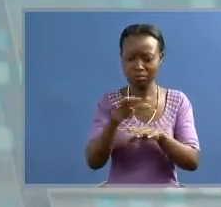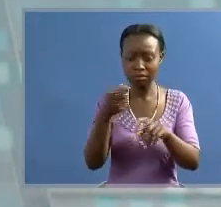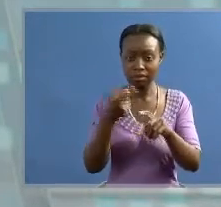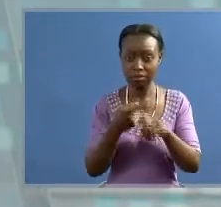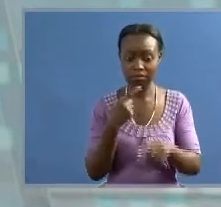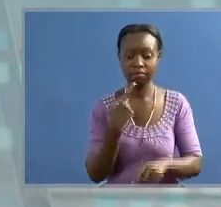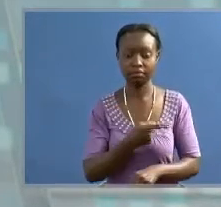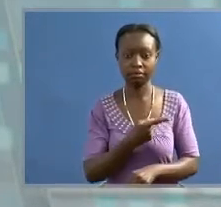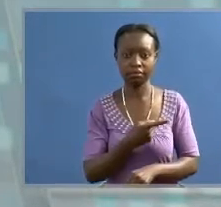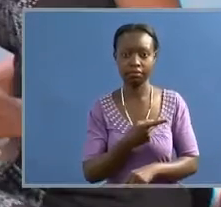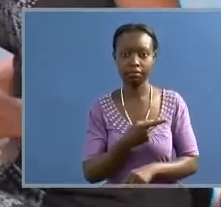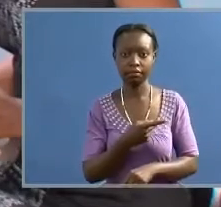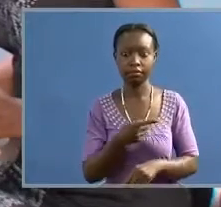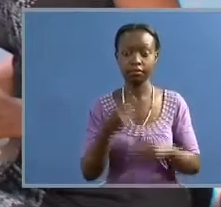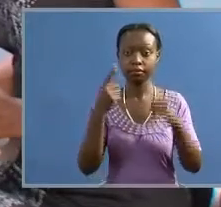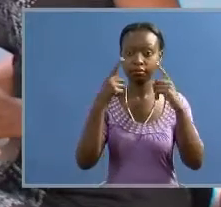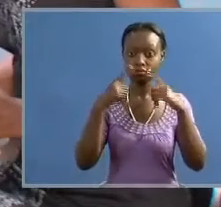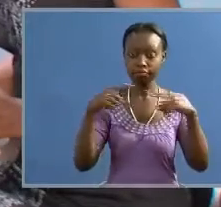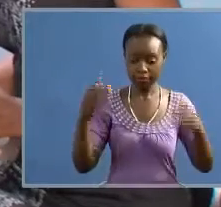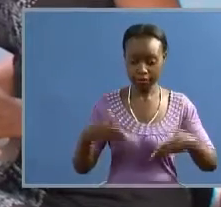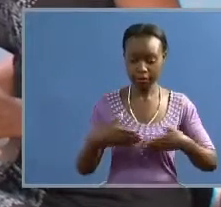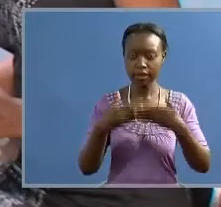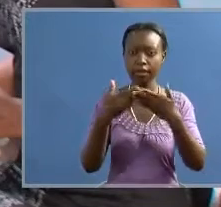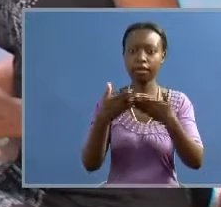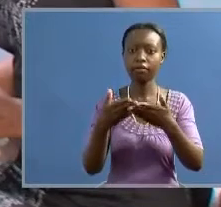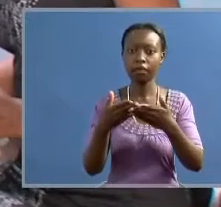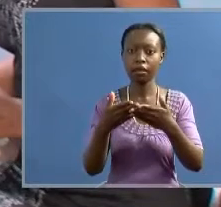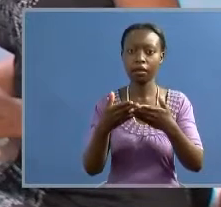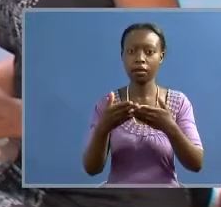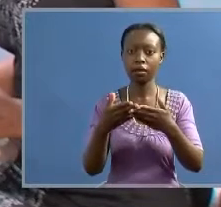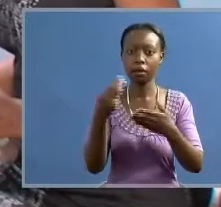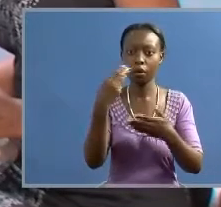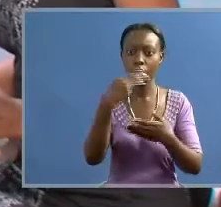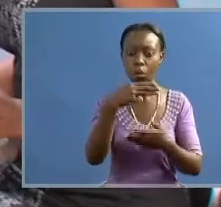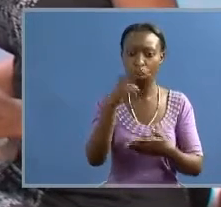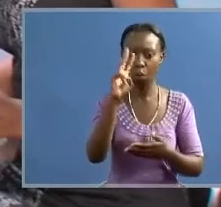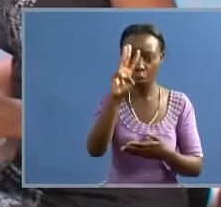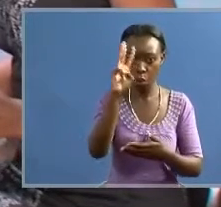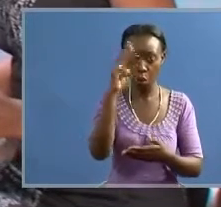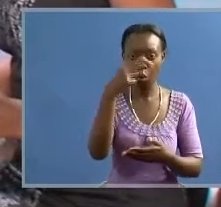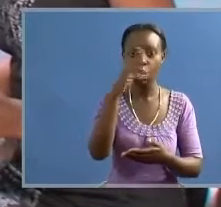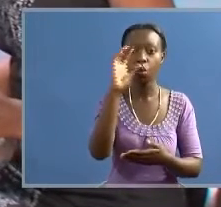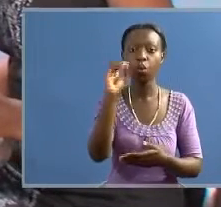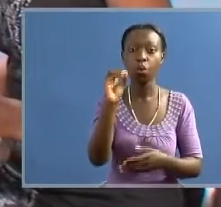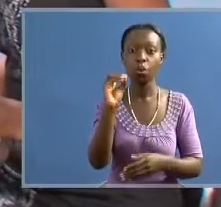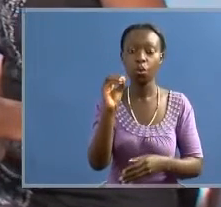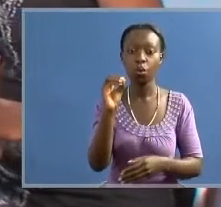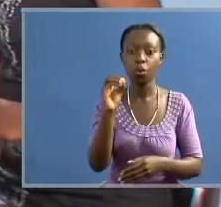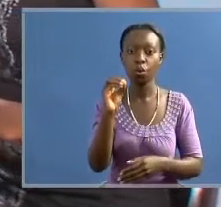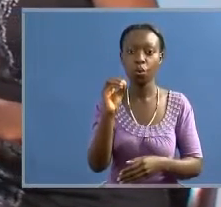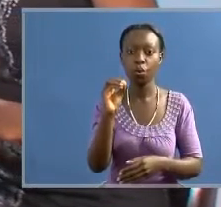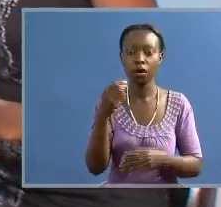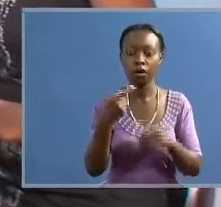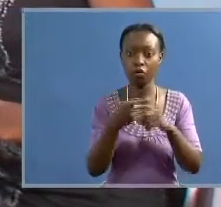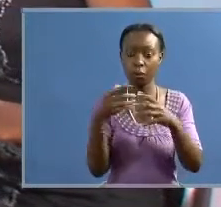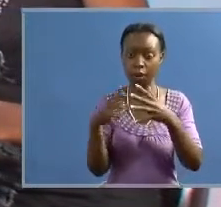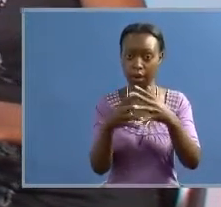the virus, yes? The information that has been given by the World Health Organization, by the CDCs in the